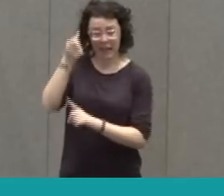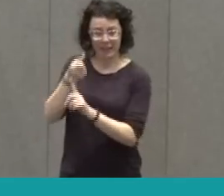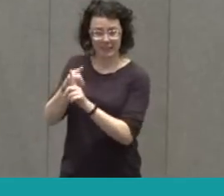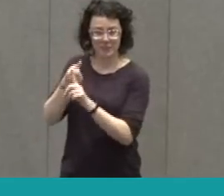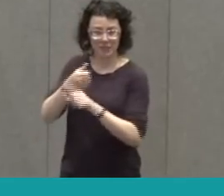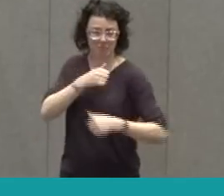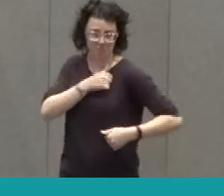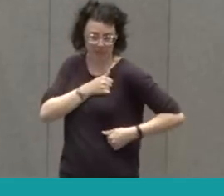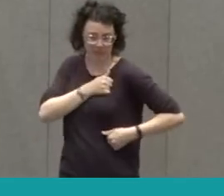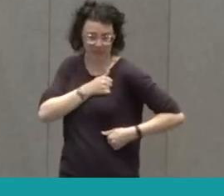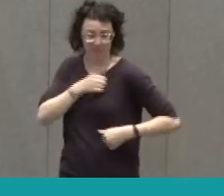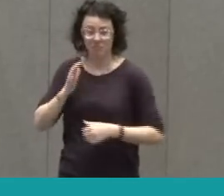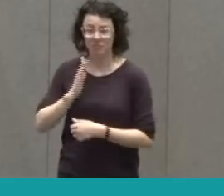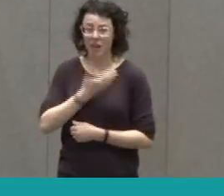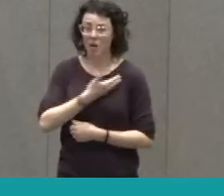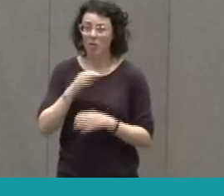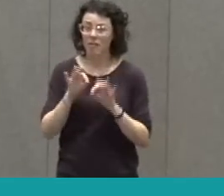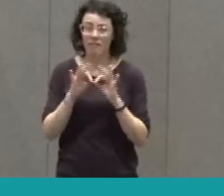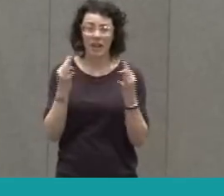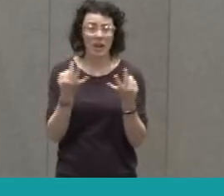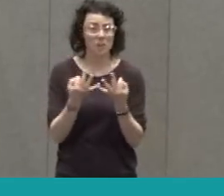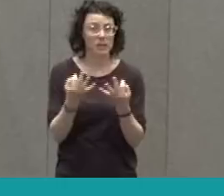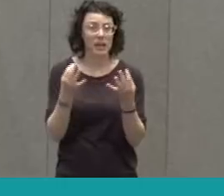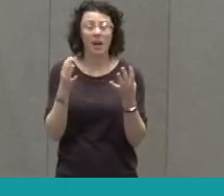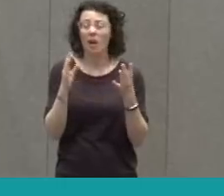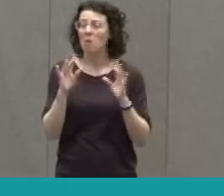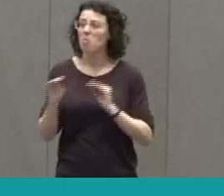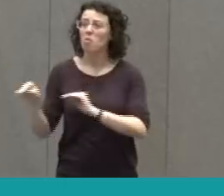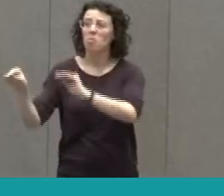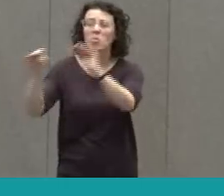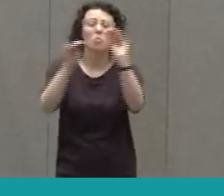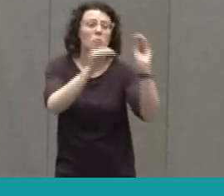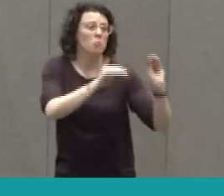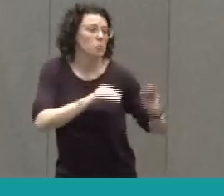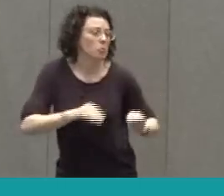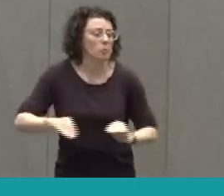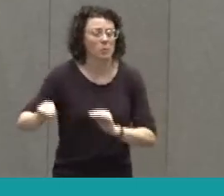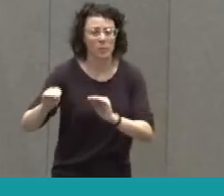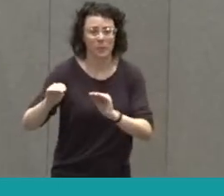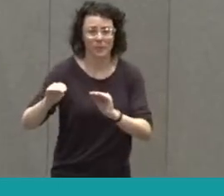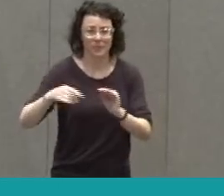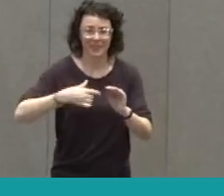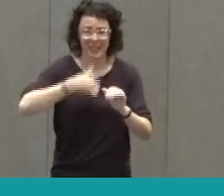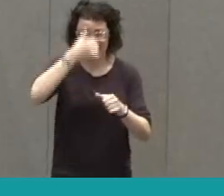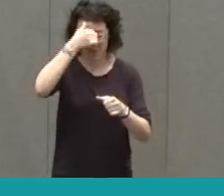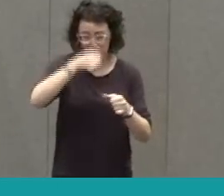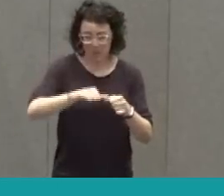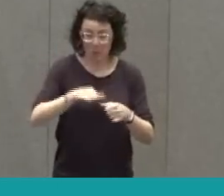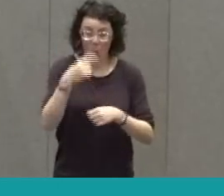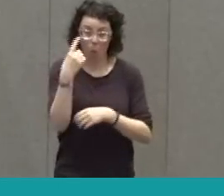moved a lot. And I remember one day when we were moving,